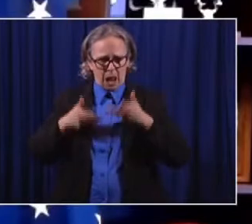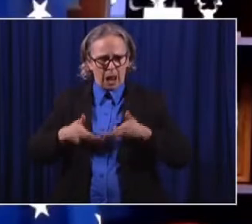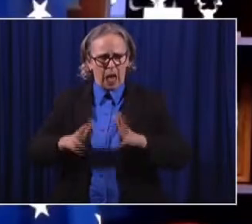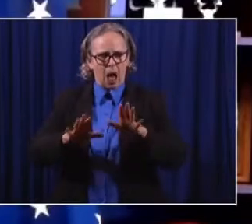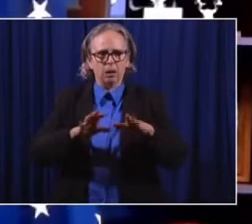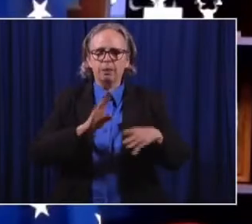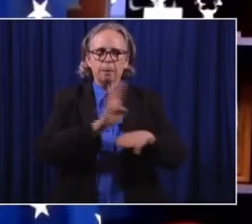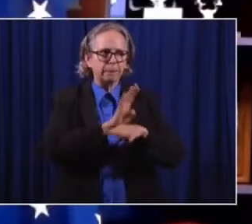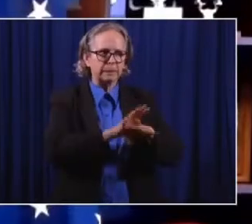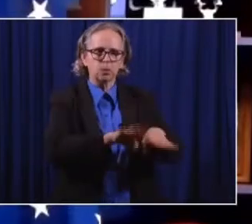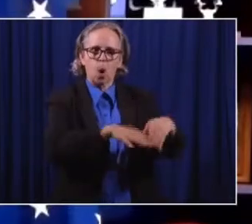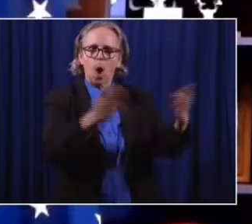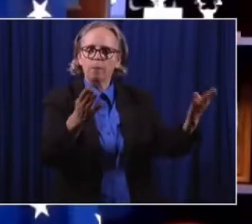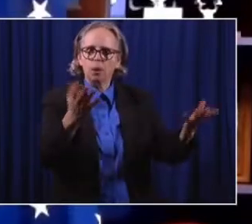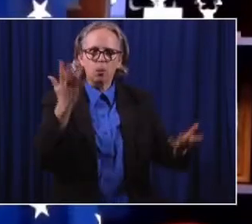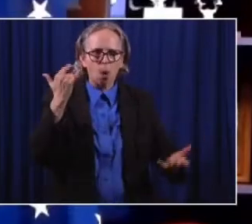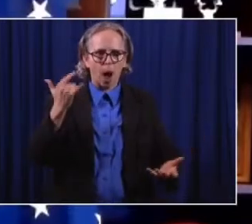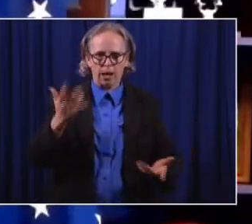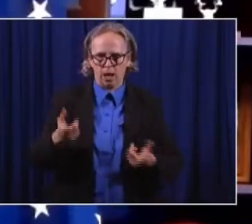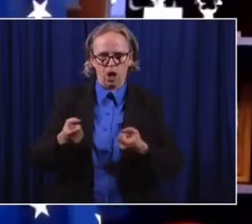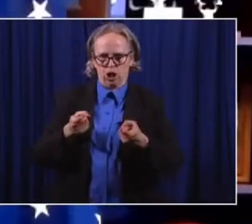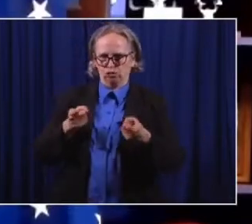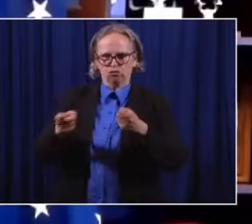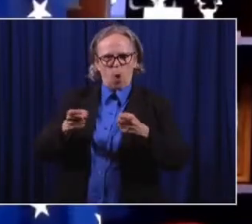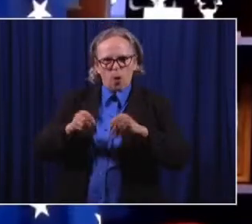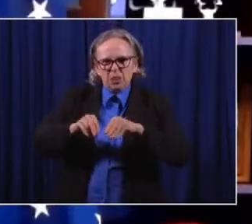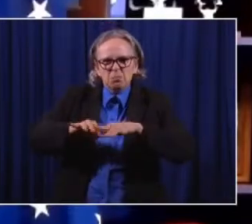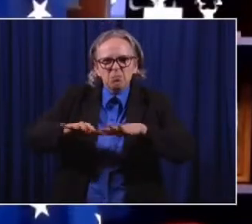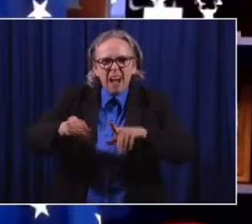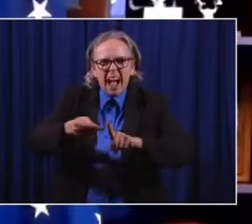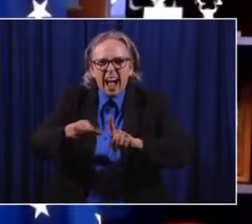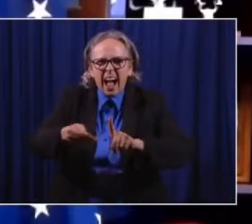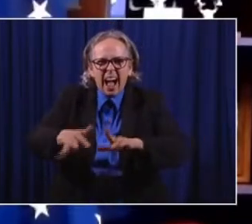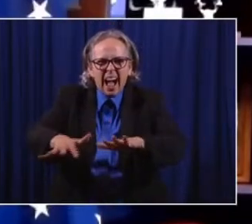the virus and more good things get to happen. And